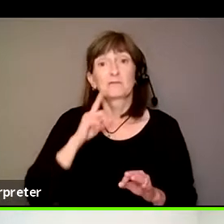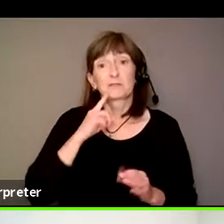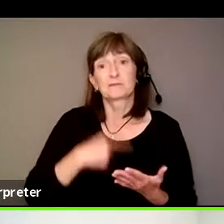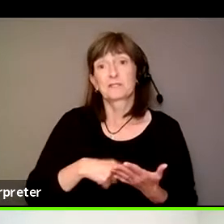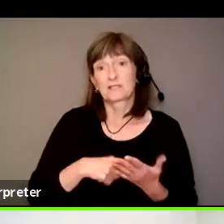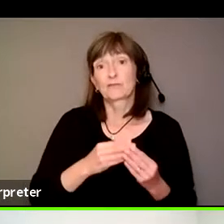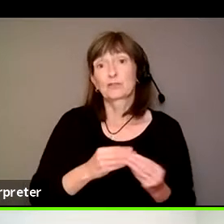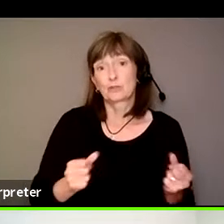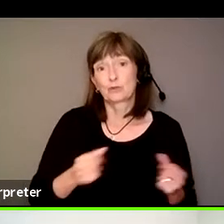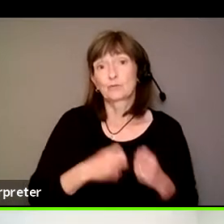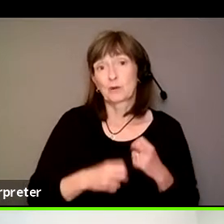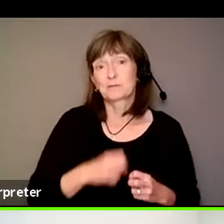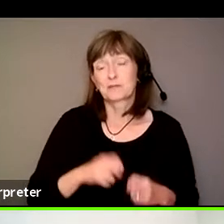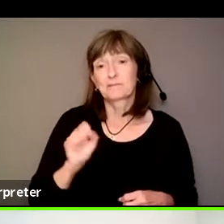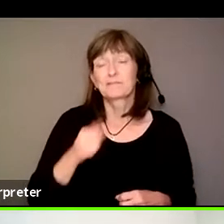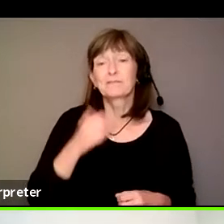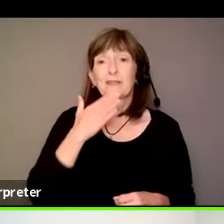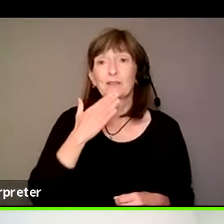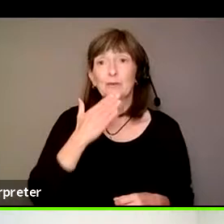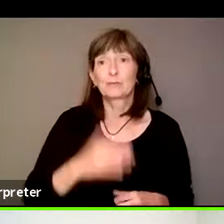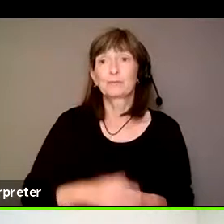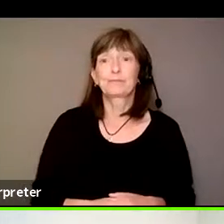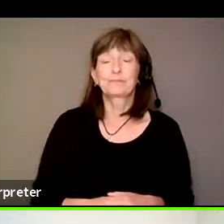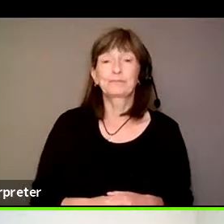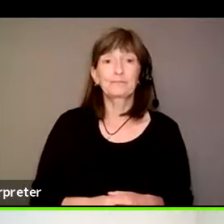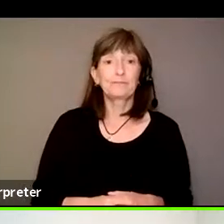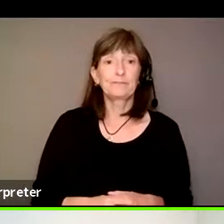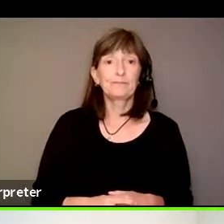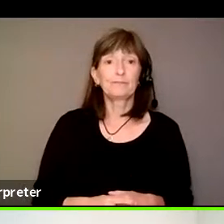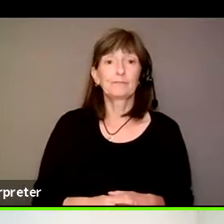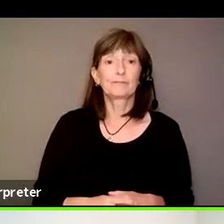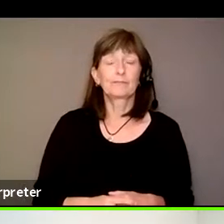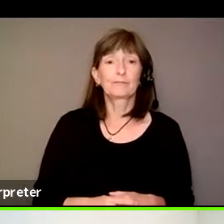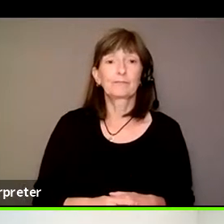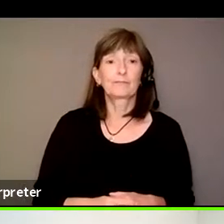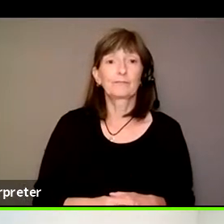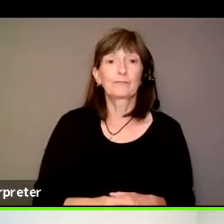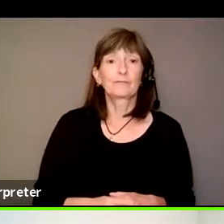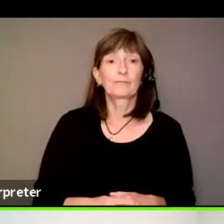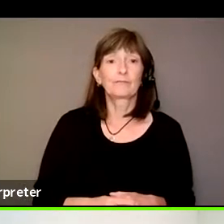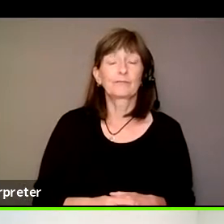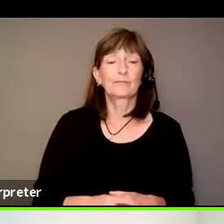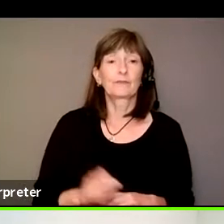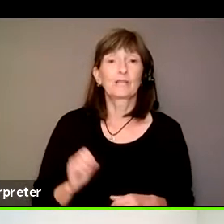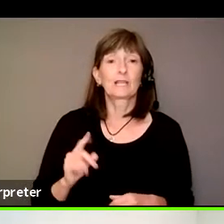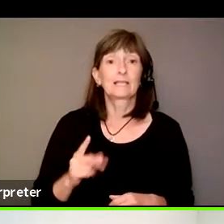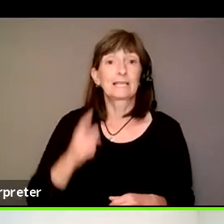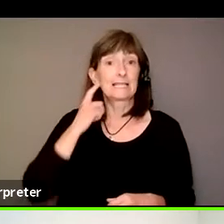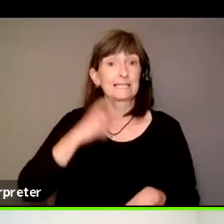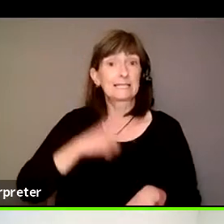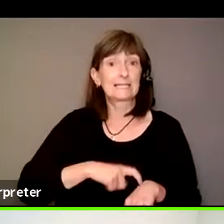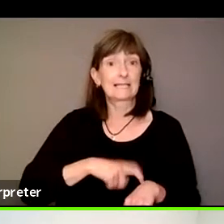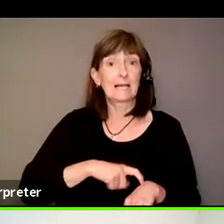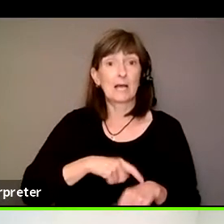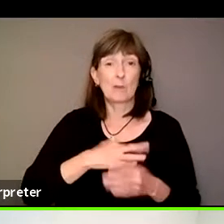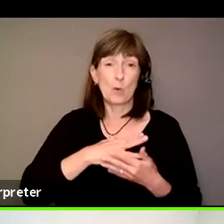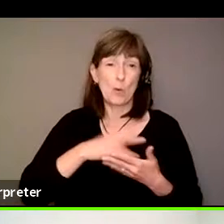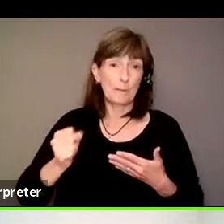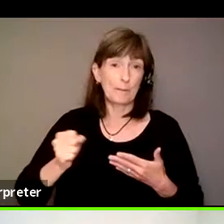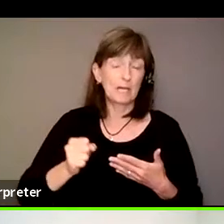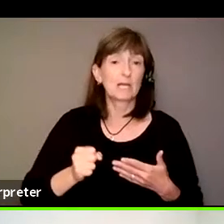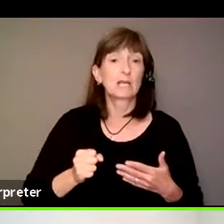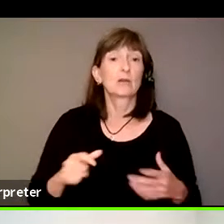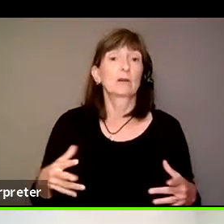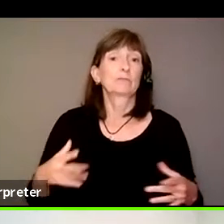So thank you for that. And I just wanted to, I see our time is slipping by here, so I wanted to clue